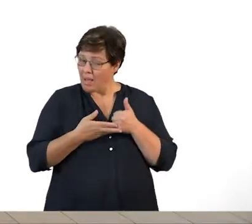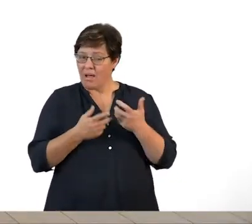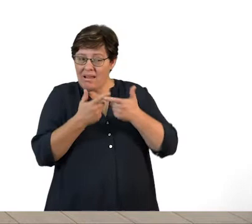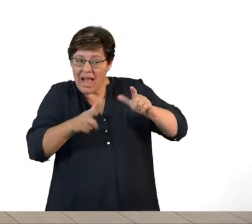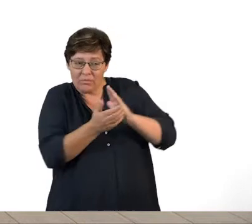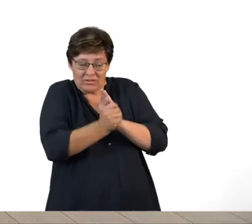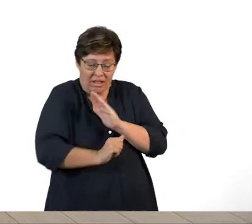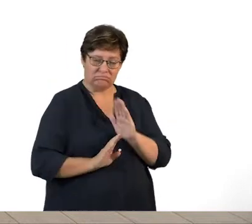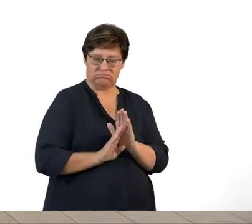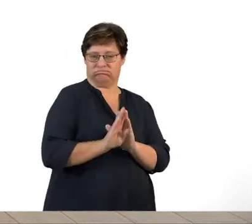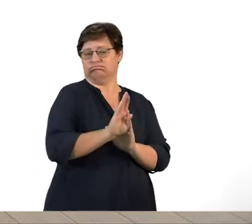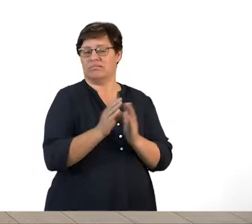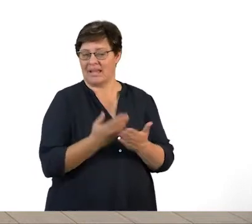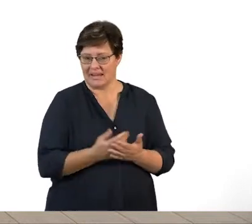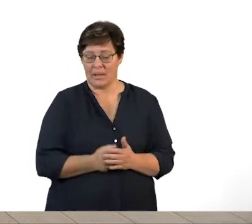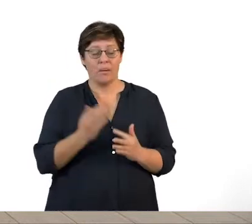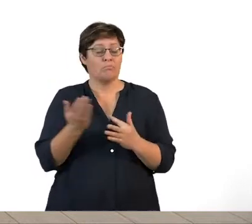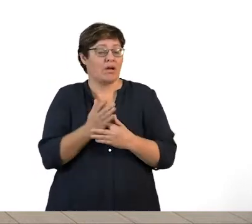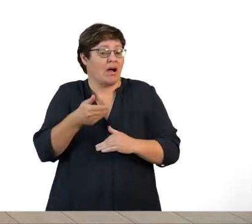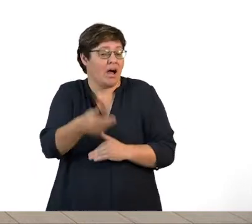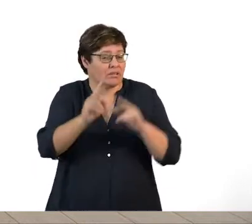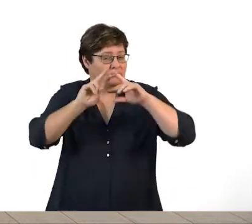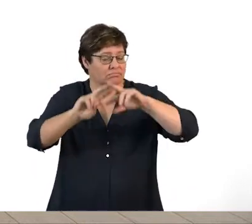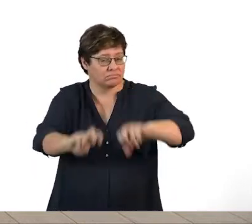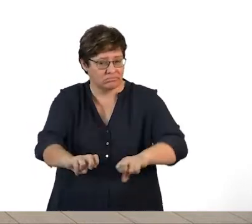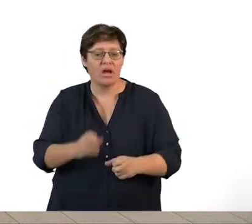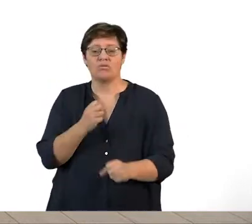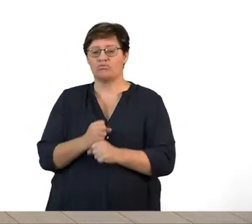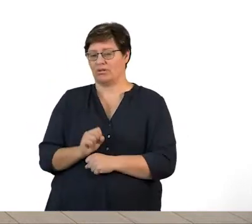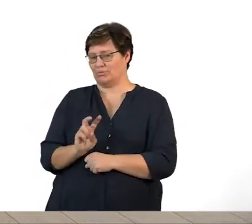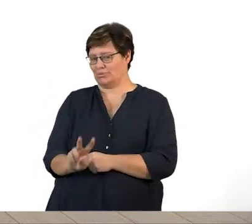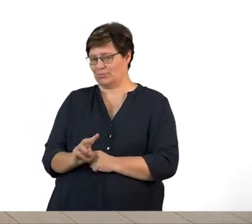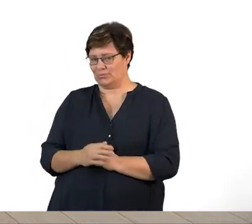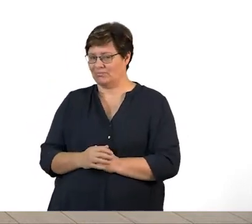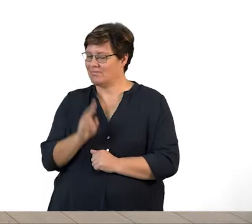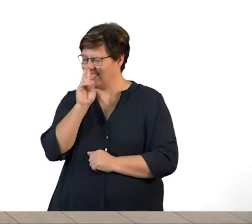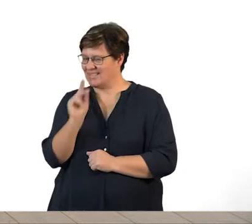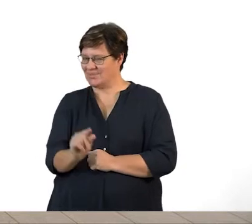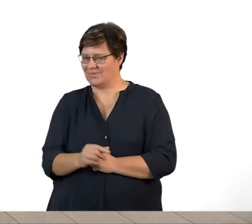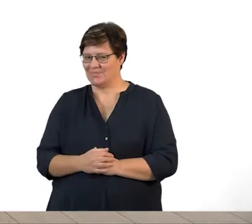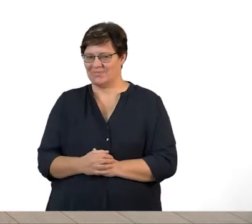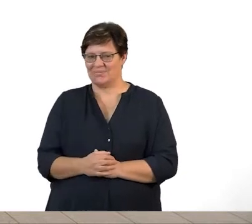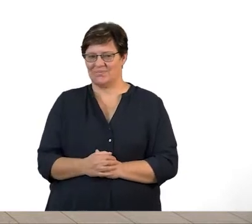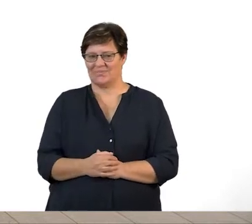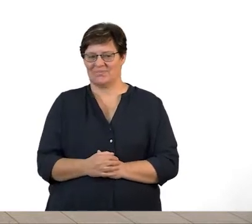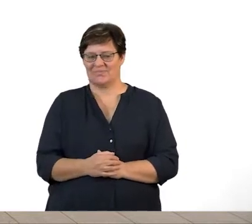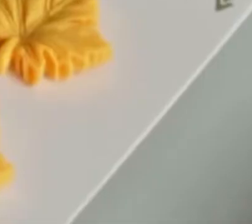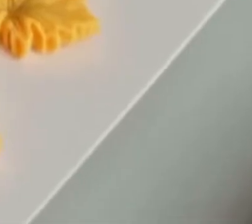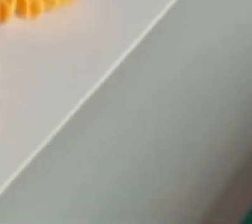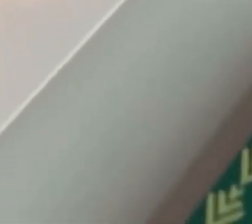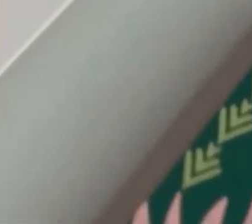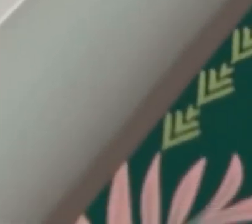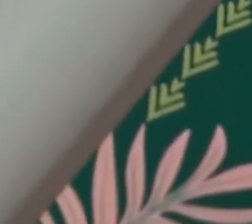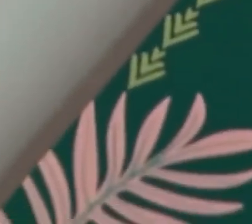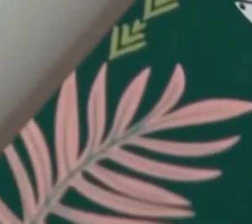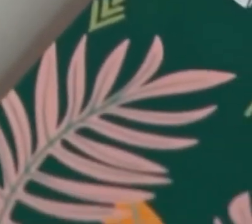to build language skills. After the break, we will explore an idea for Grade 2. See you soon.